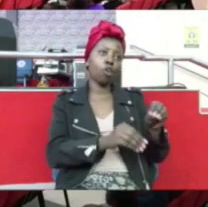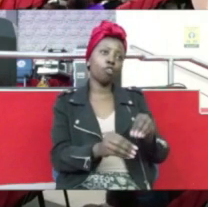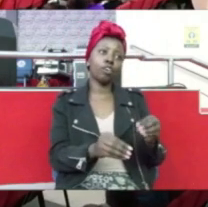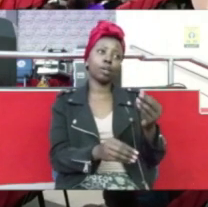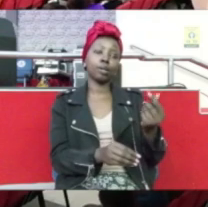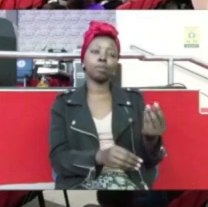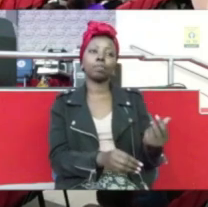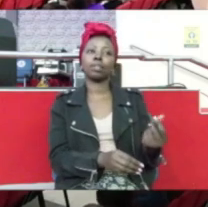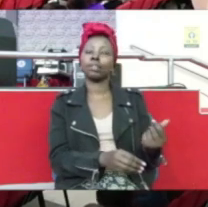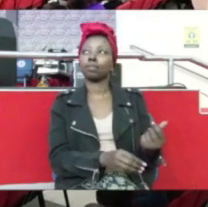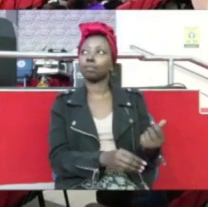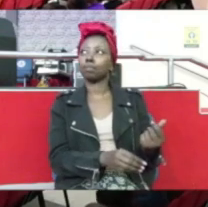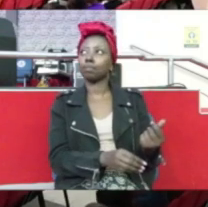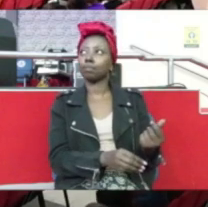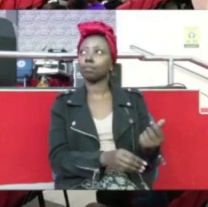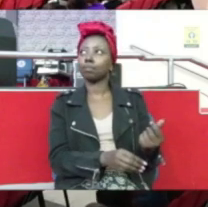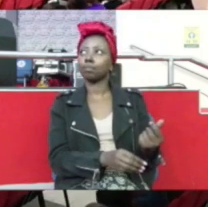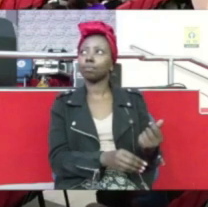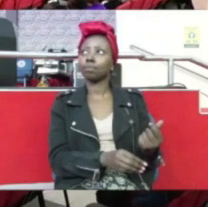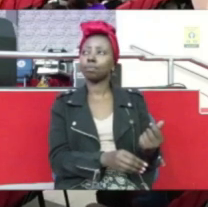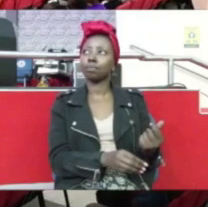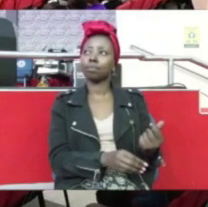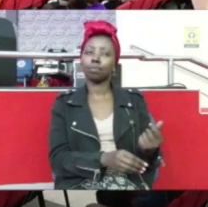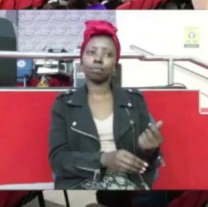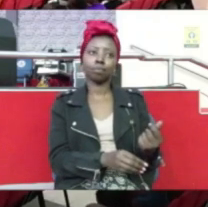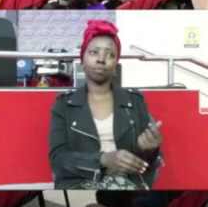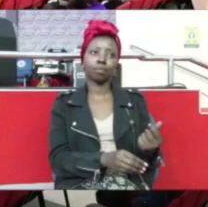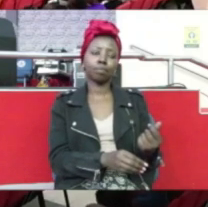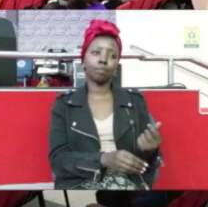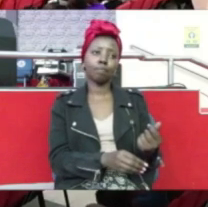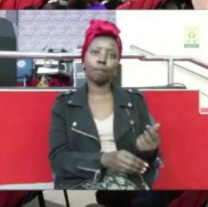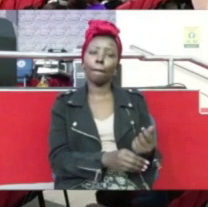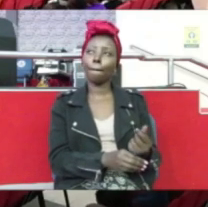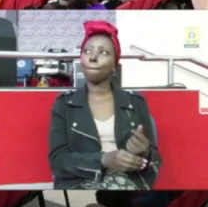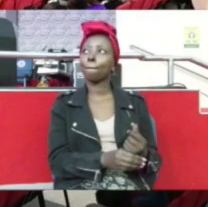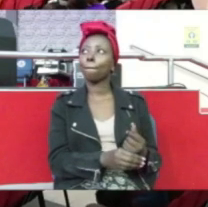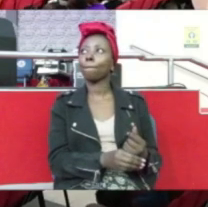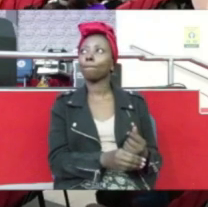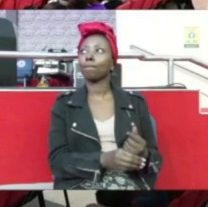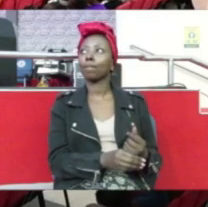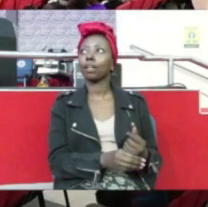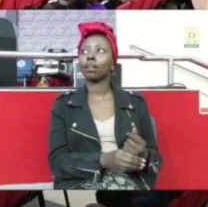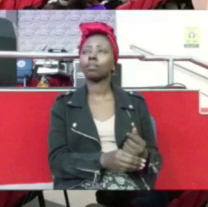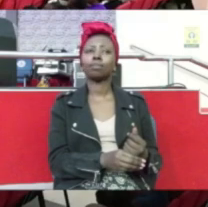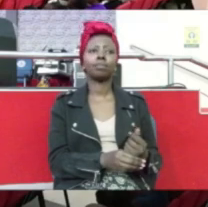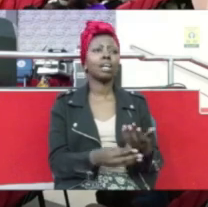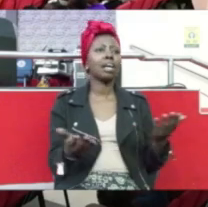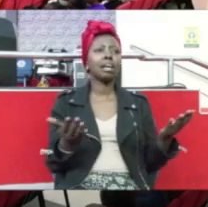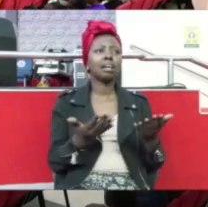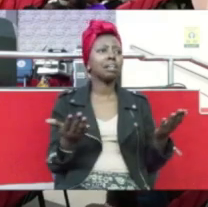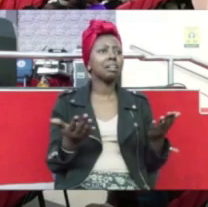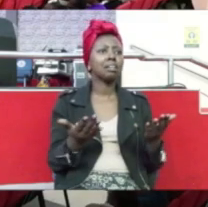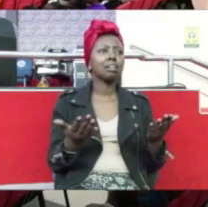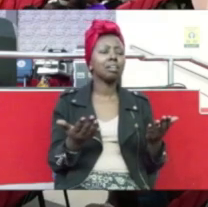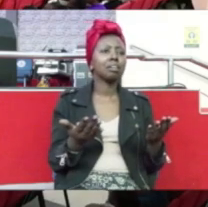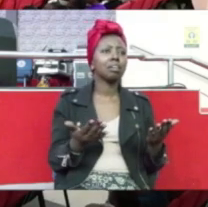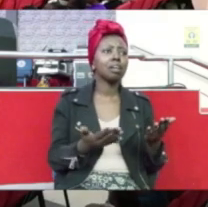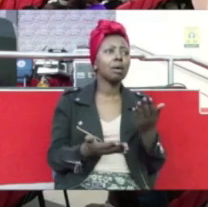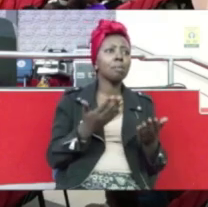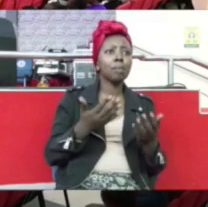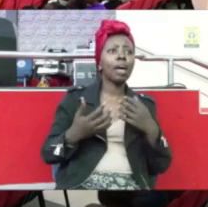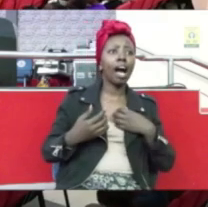kama hivi tuko navyo vizuri. We use the offerings. Tunatumia matoleo ya hiari. Anything like, for instance, tuko na maua